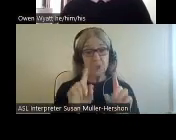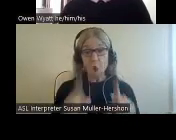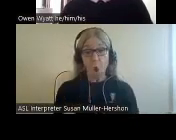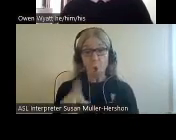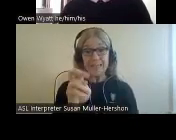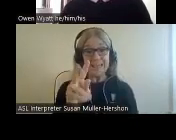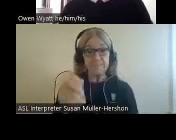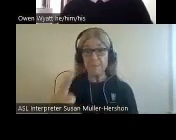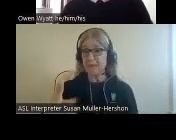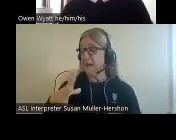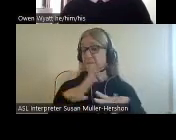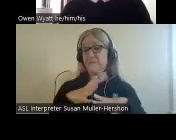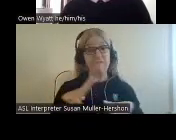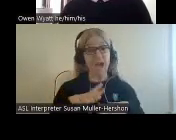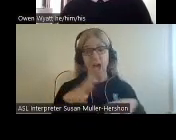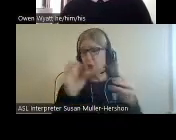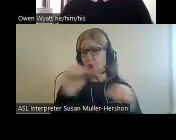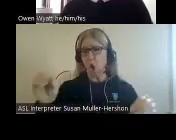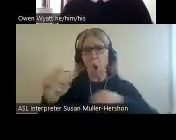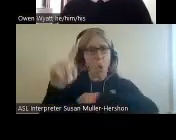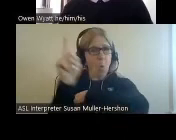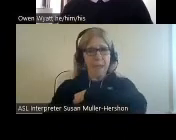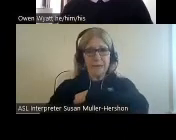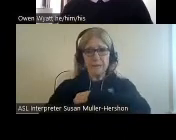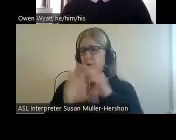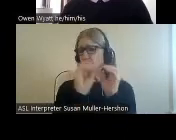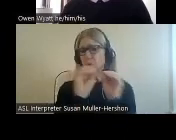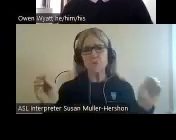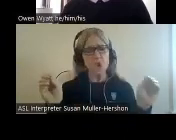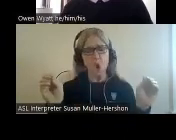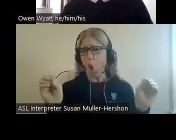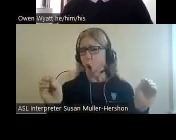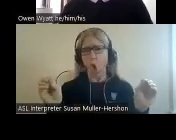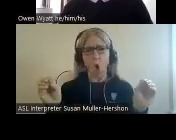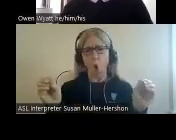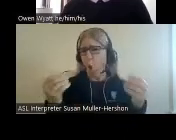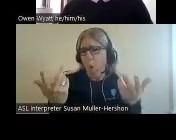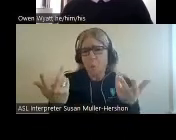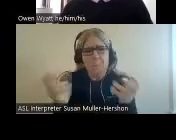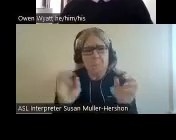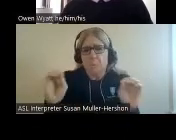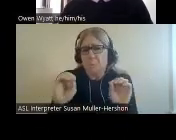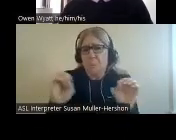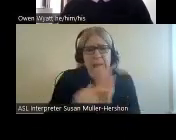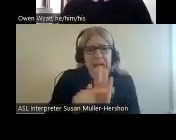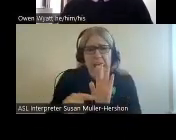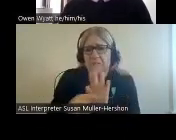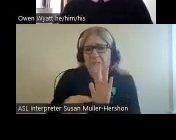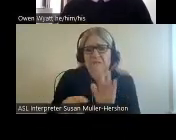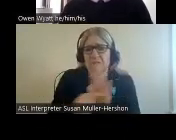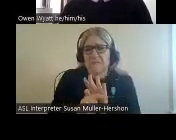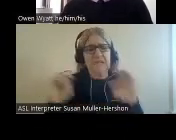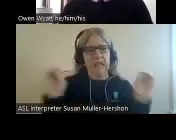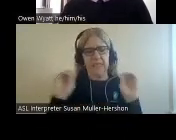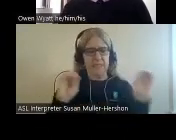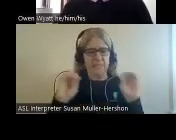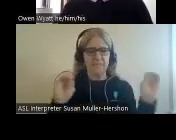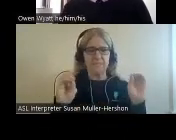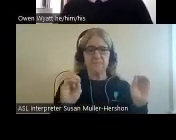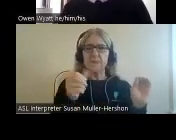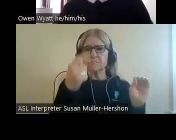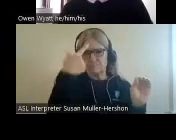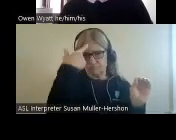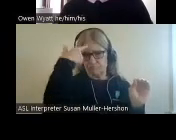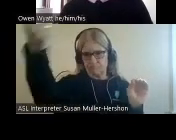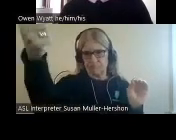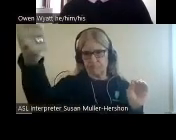EAP, there's no penalty for that. There's no negative repercussions, and you're in complete